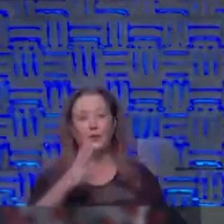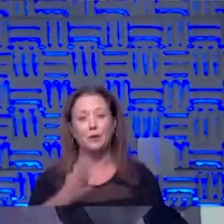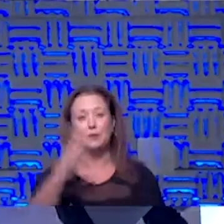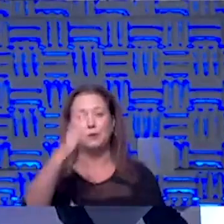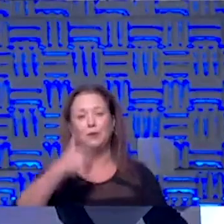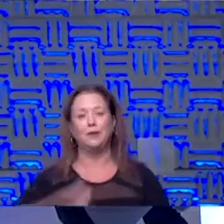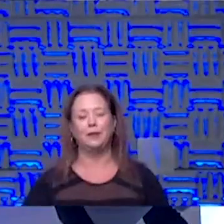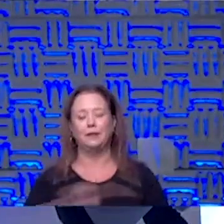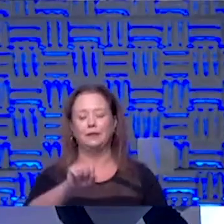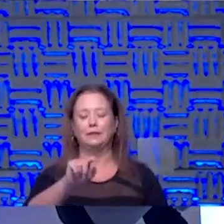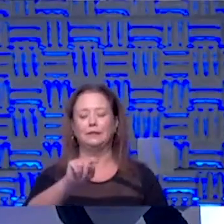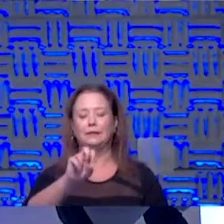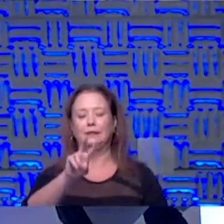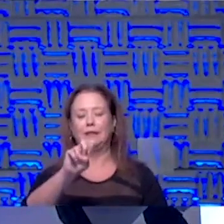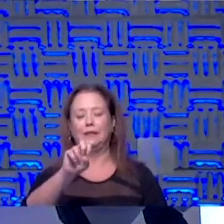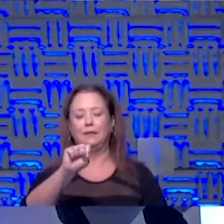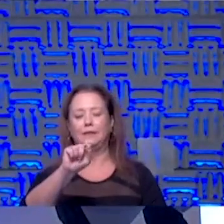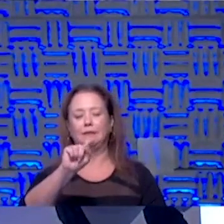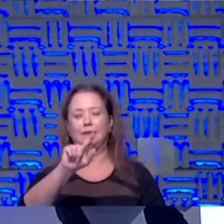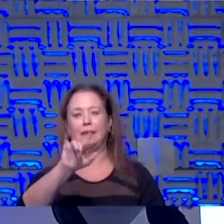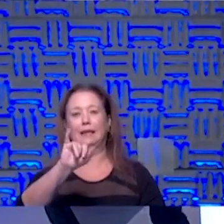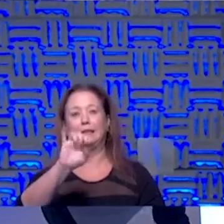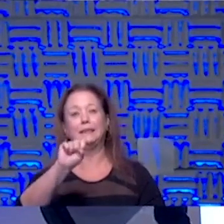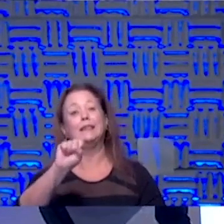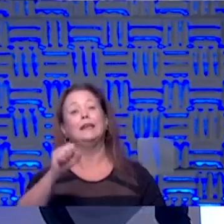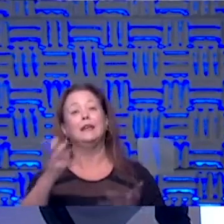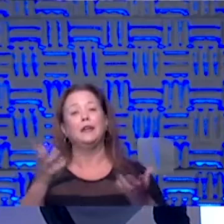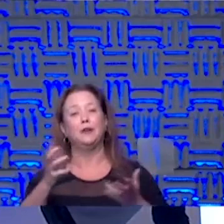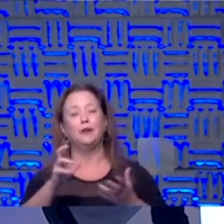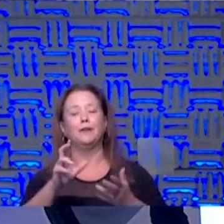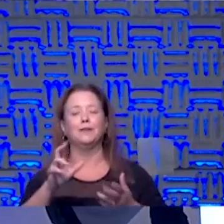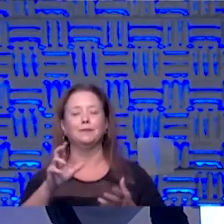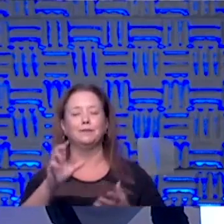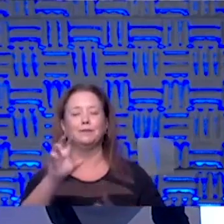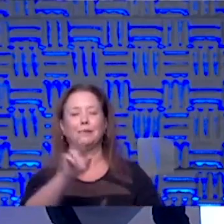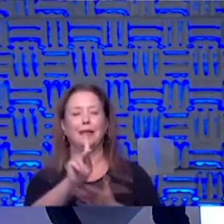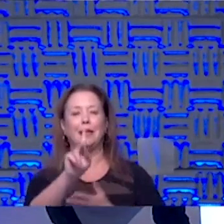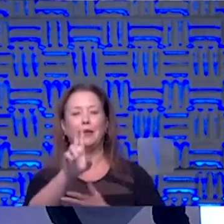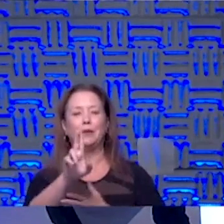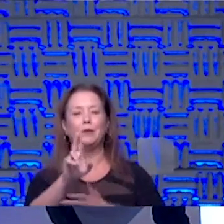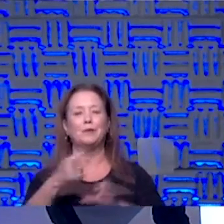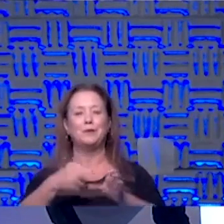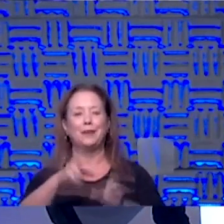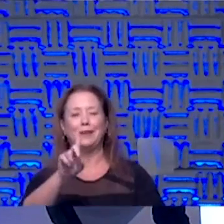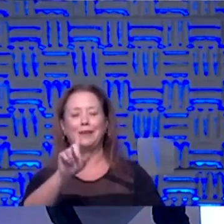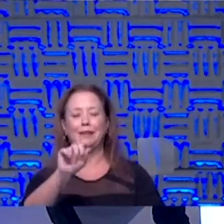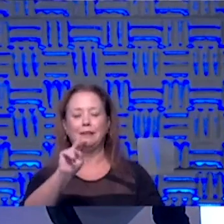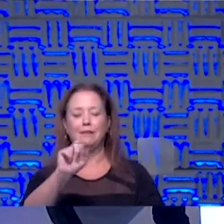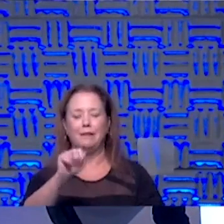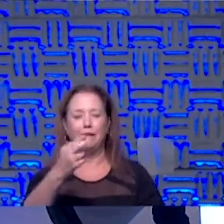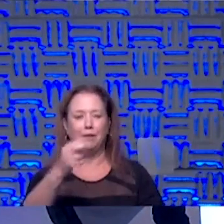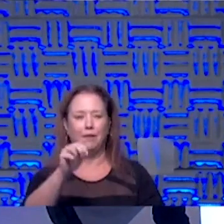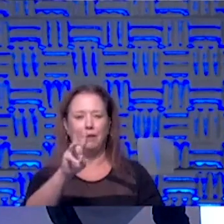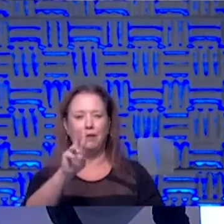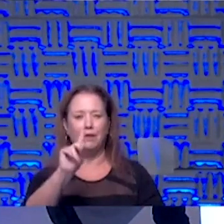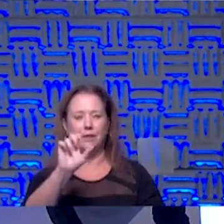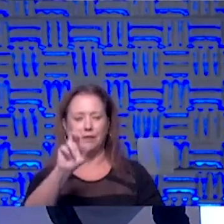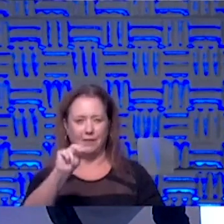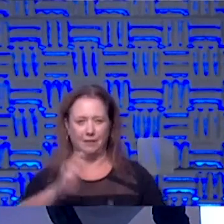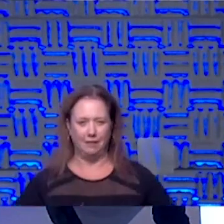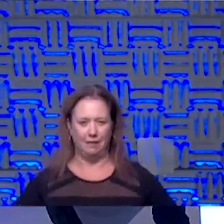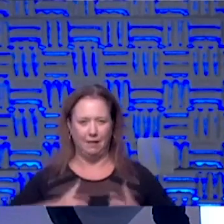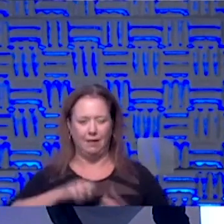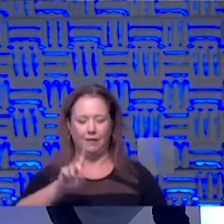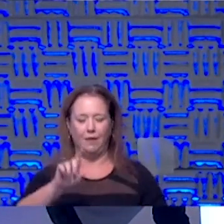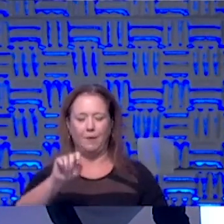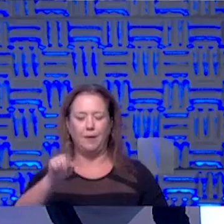Good morning. This is Steve Stites, Chief Medical Officer here at the University of Kansas Health System, joined with Dana Hawkinson today. We're so happy to be back with you. We're broadcasting live